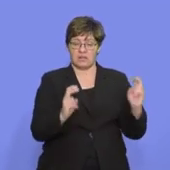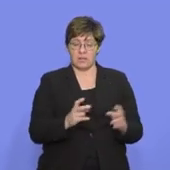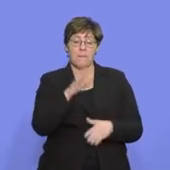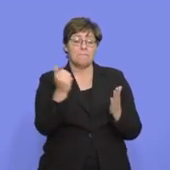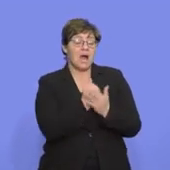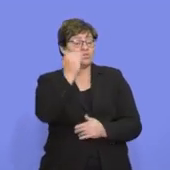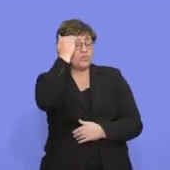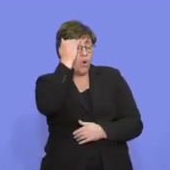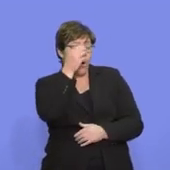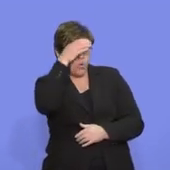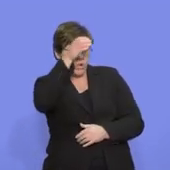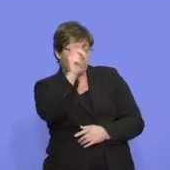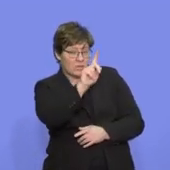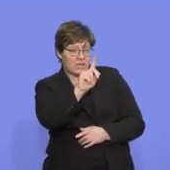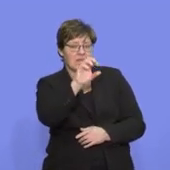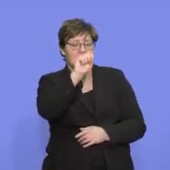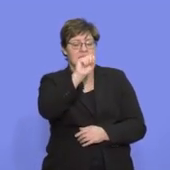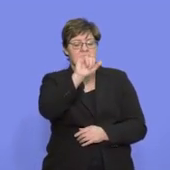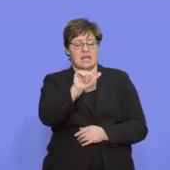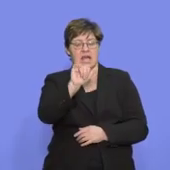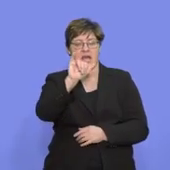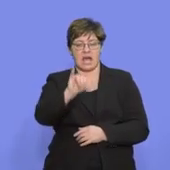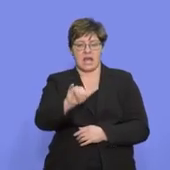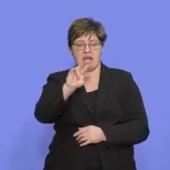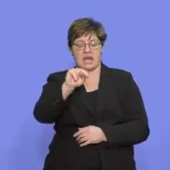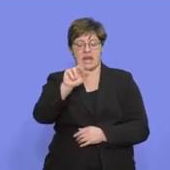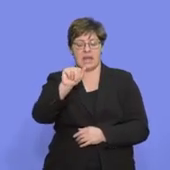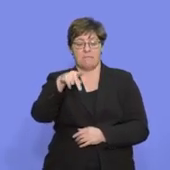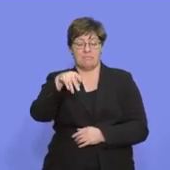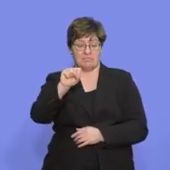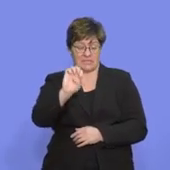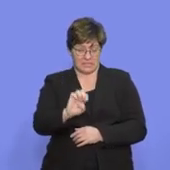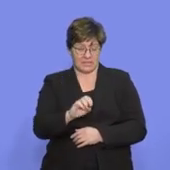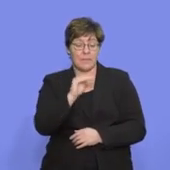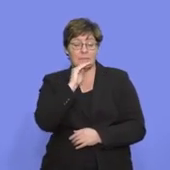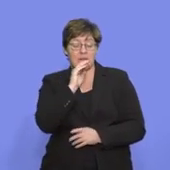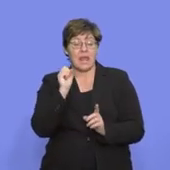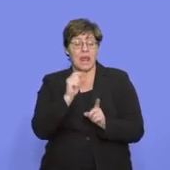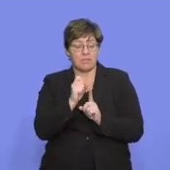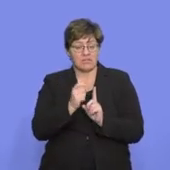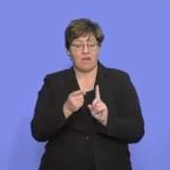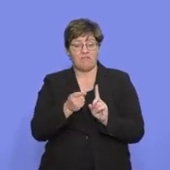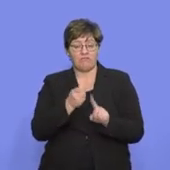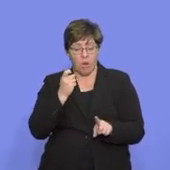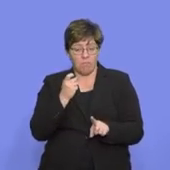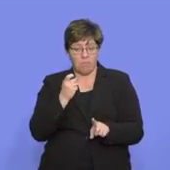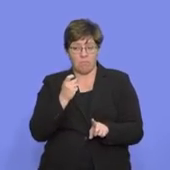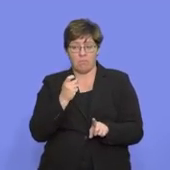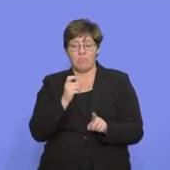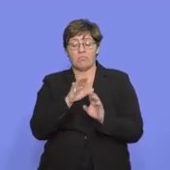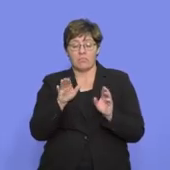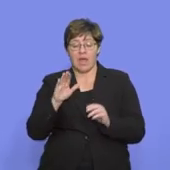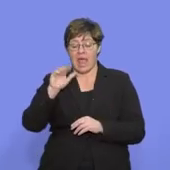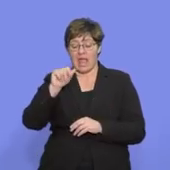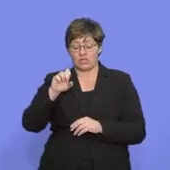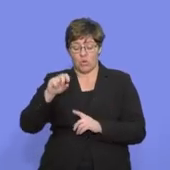important concept, which is synapses. Right. That is the point where the impulse passes from the terminal branch of the axon